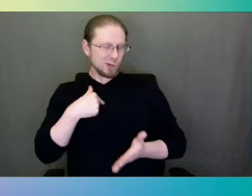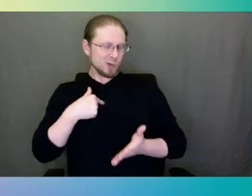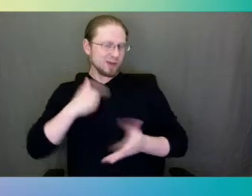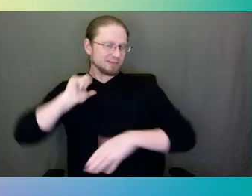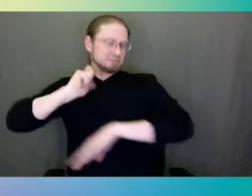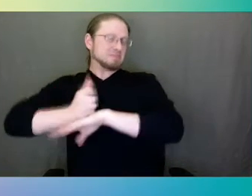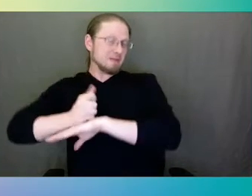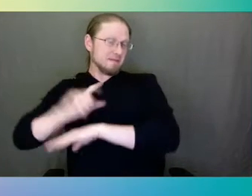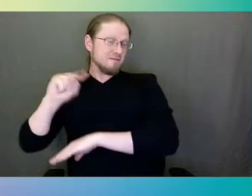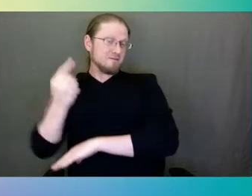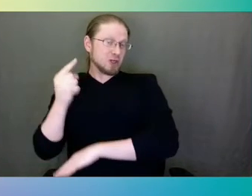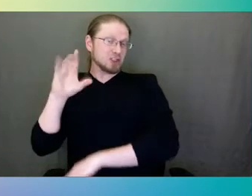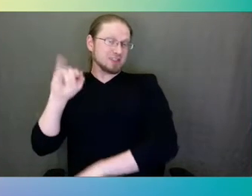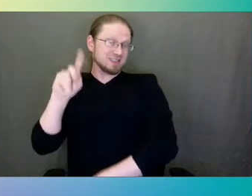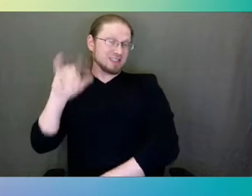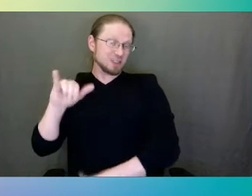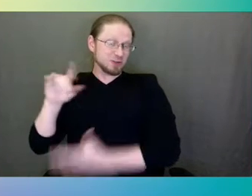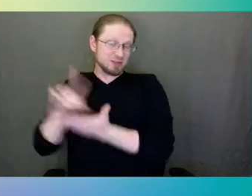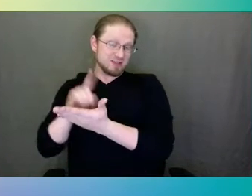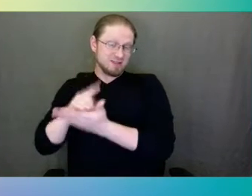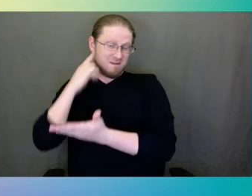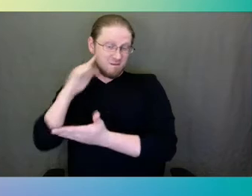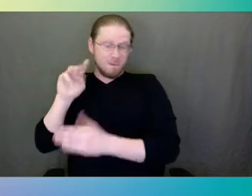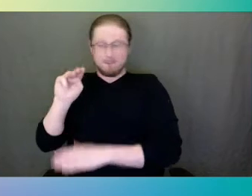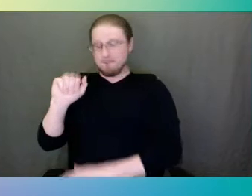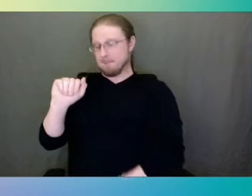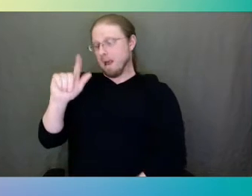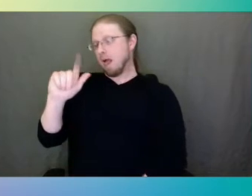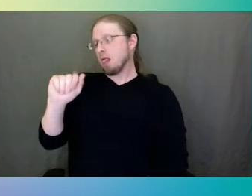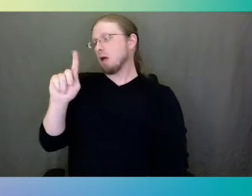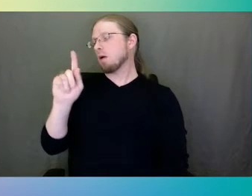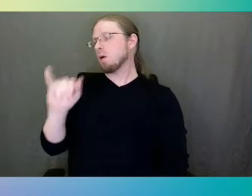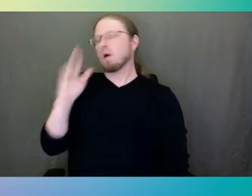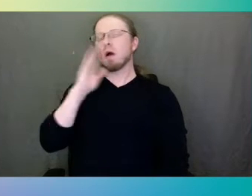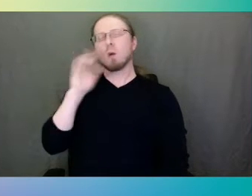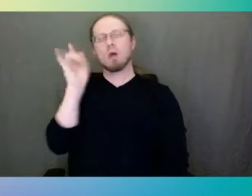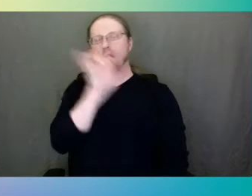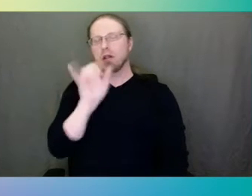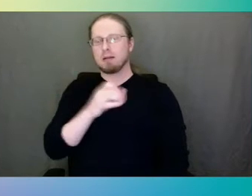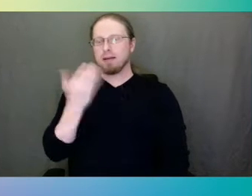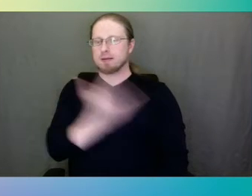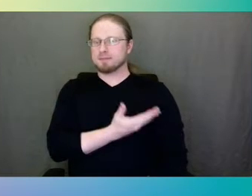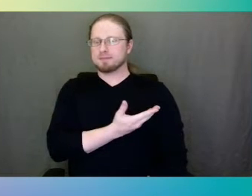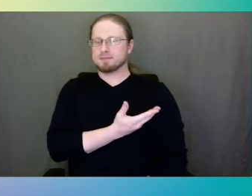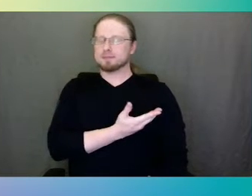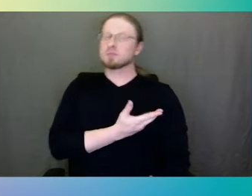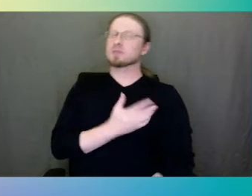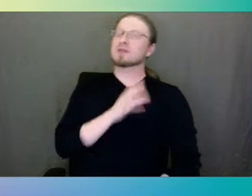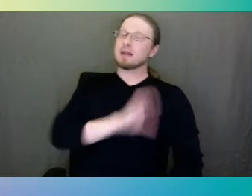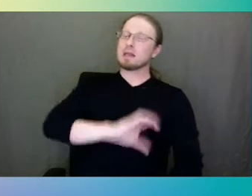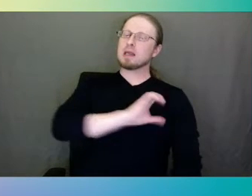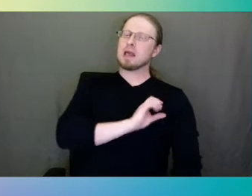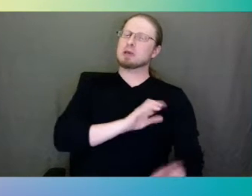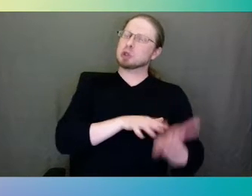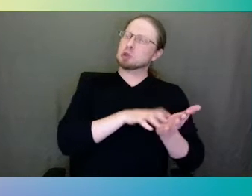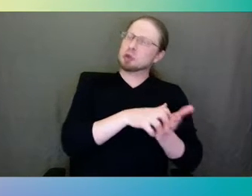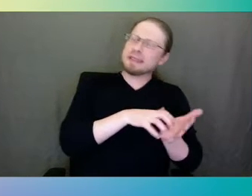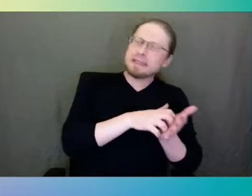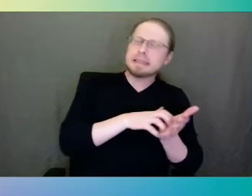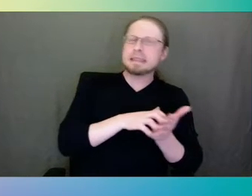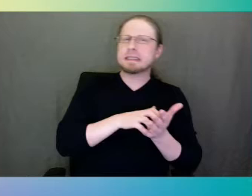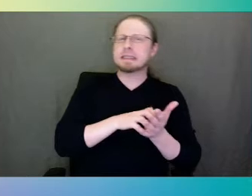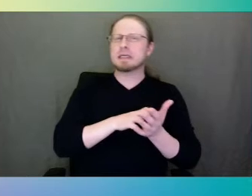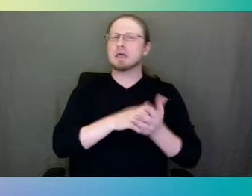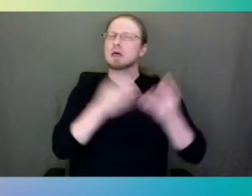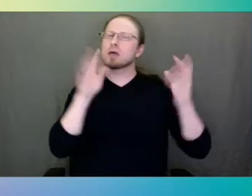would probably look like this. So let's read through this. Weakness of character. Someone soft, meaning lazy, decadent, lack